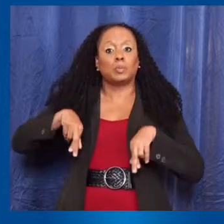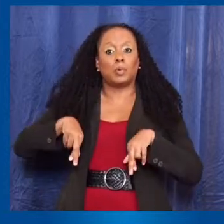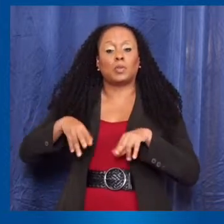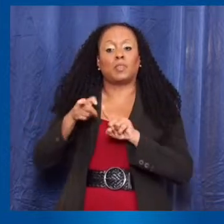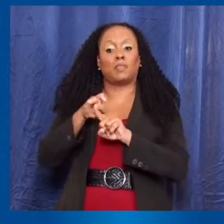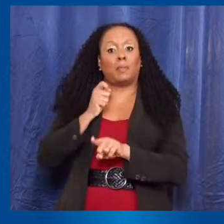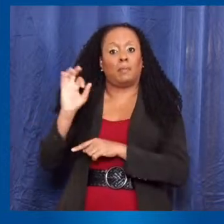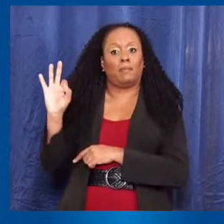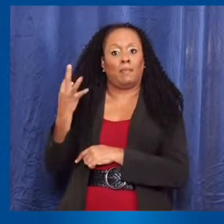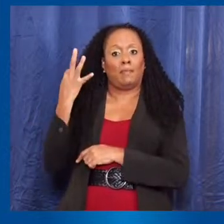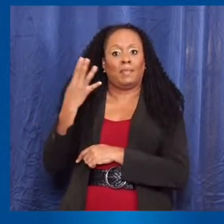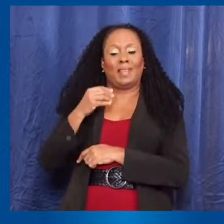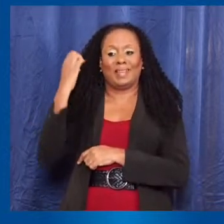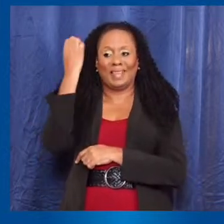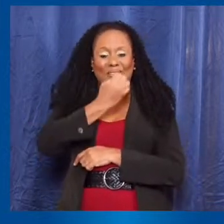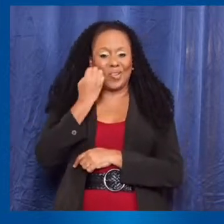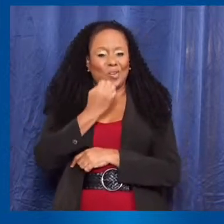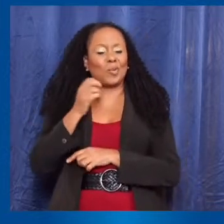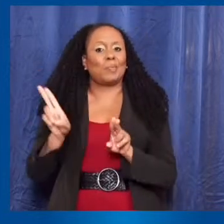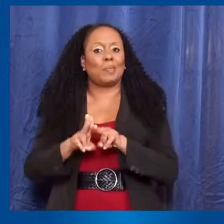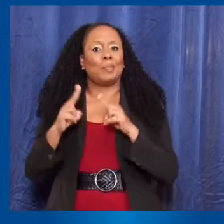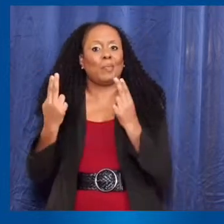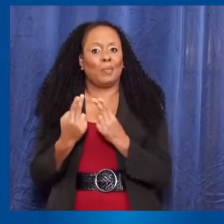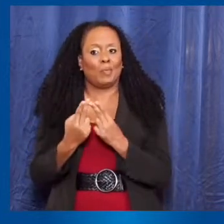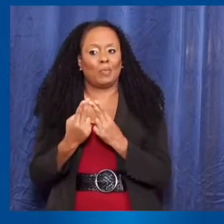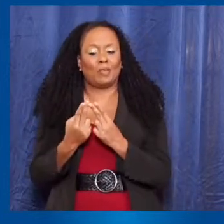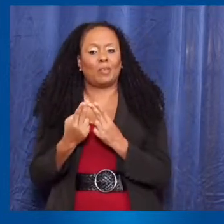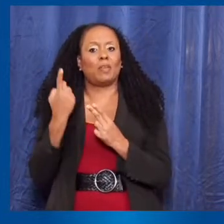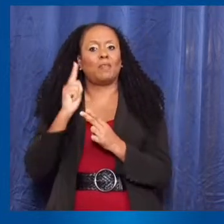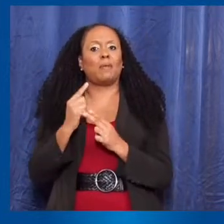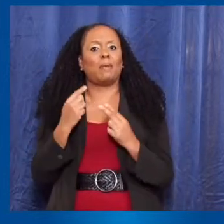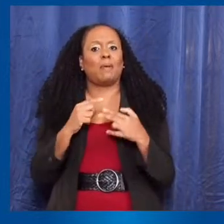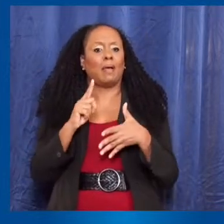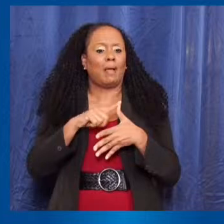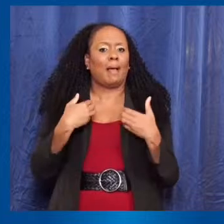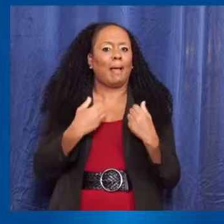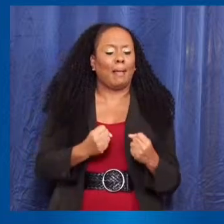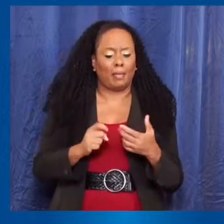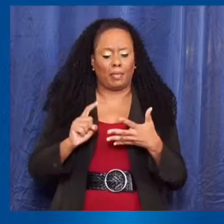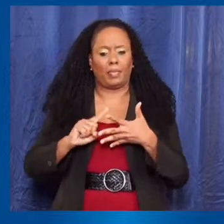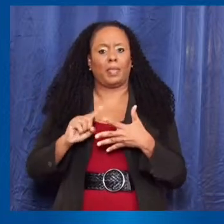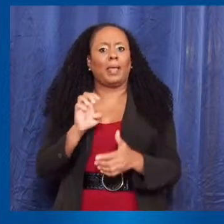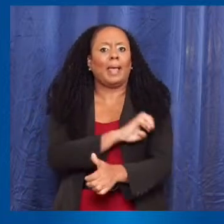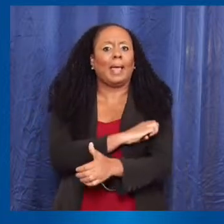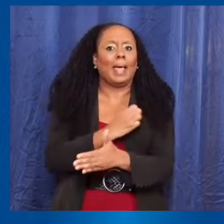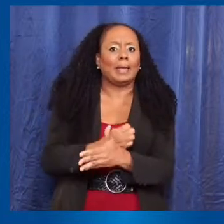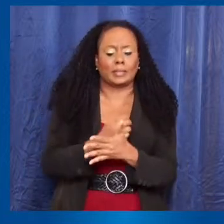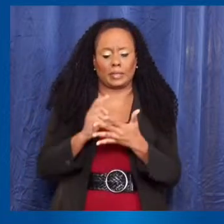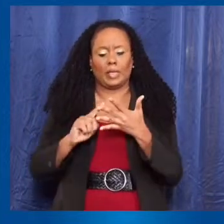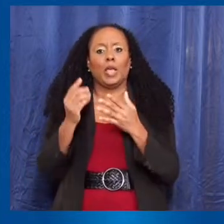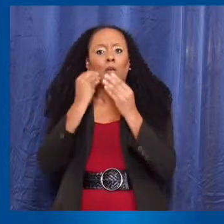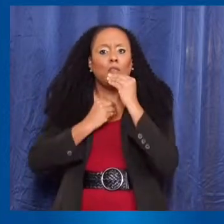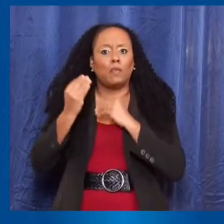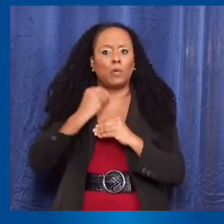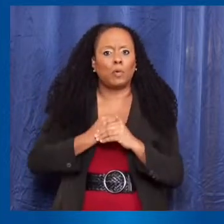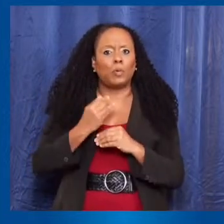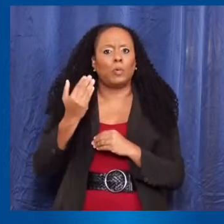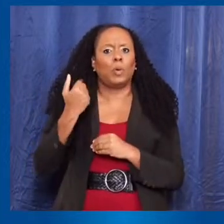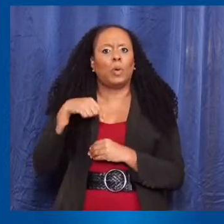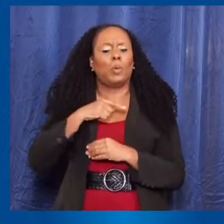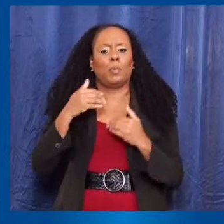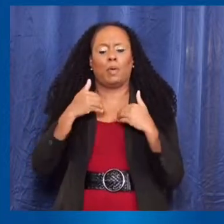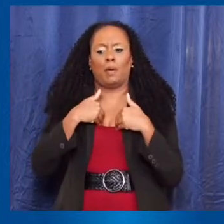European Union are bringing to the health, energy, or food crisis. Every time our approach is